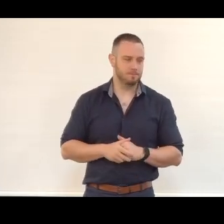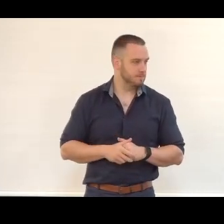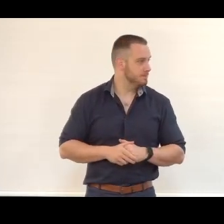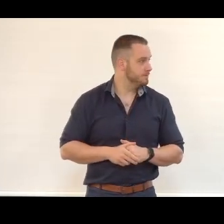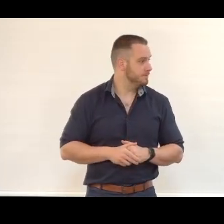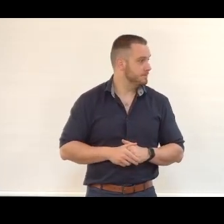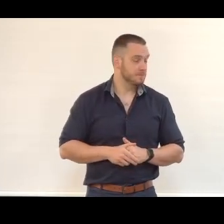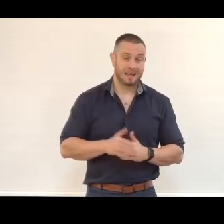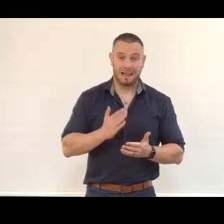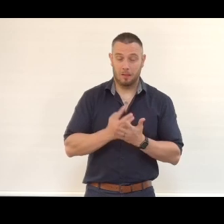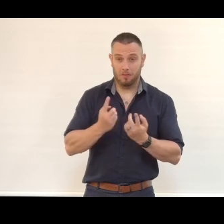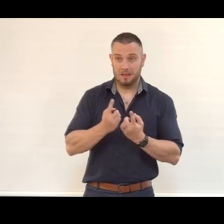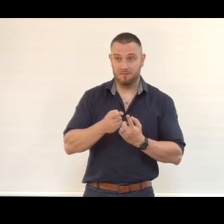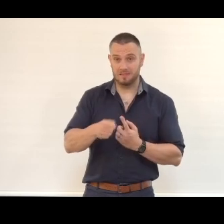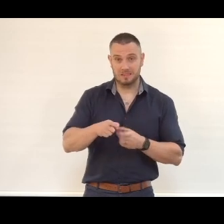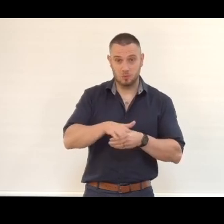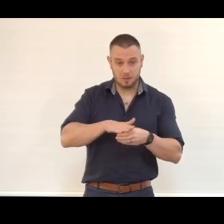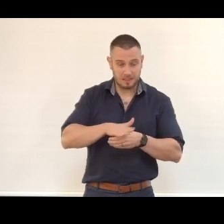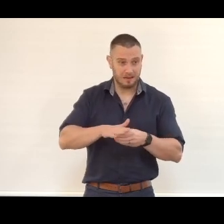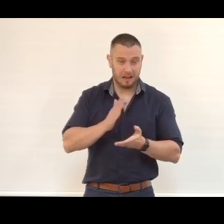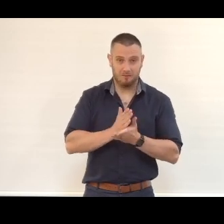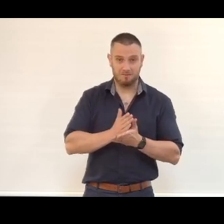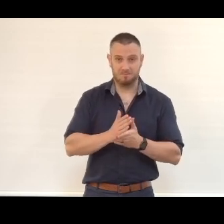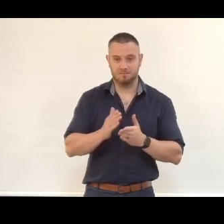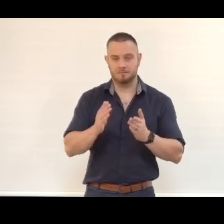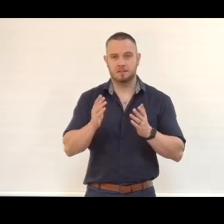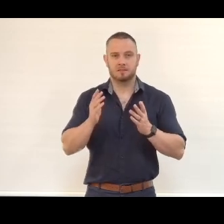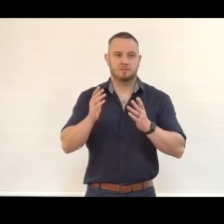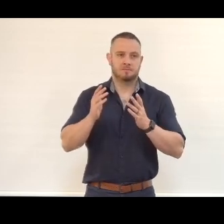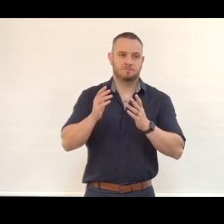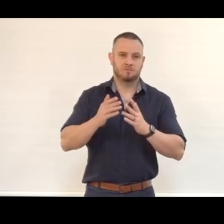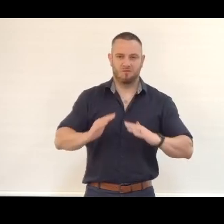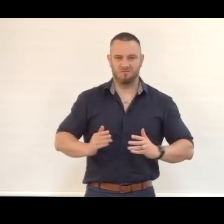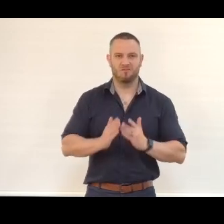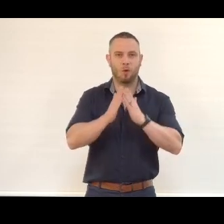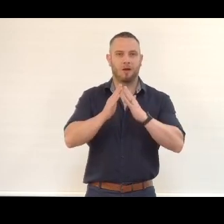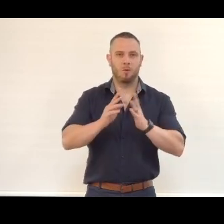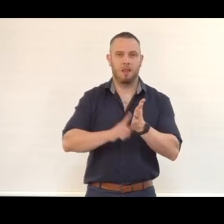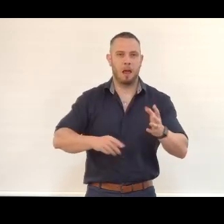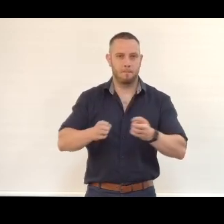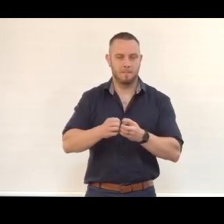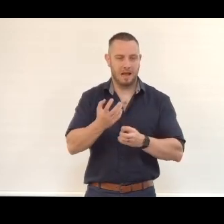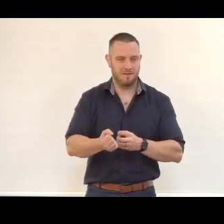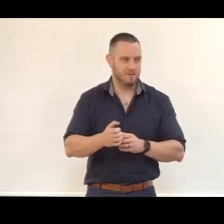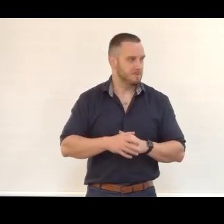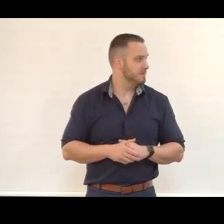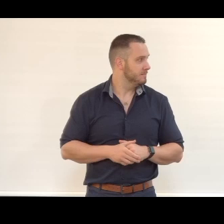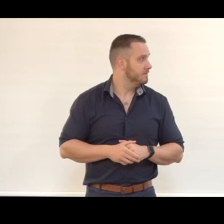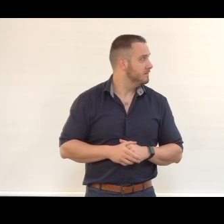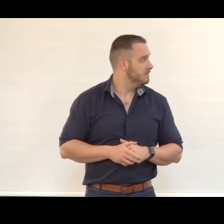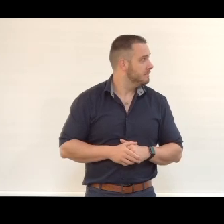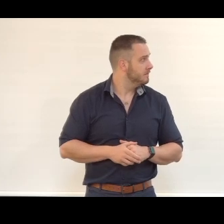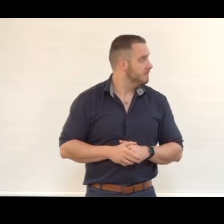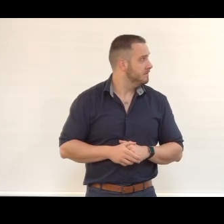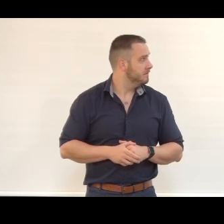the biggest asset of this location is the volcanic lava. So we have 2 types of volcanic lava around the habitat, which is A'a lava, which is